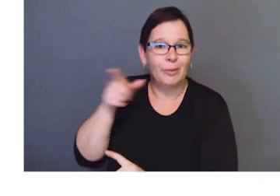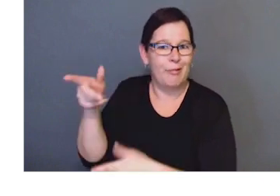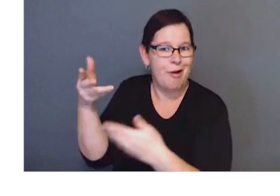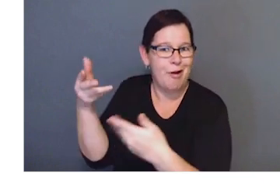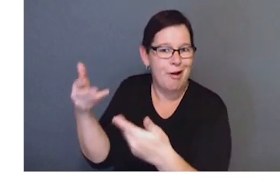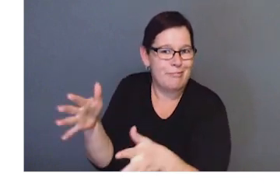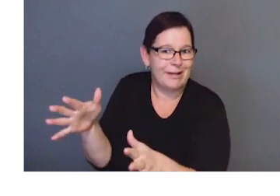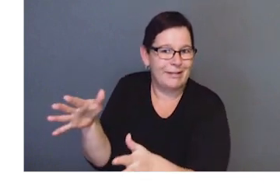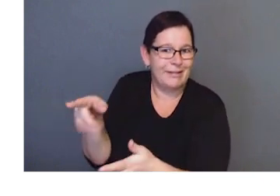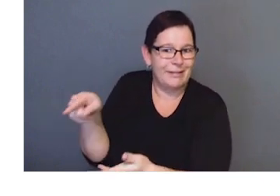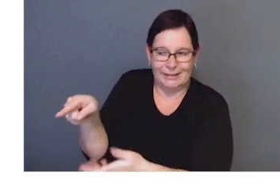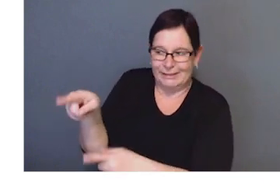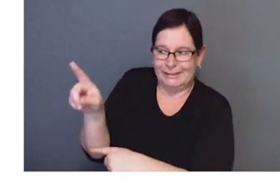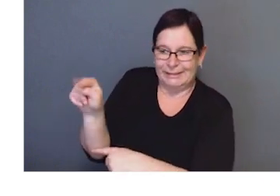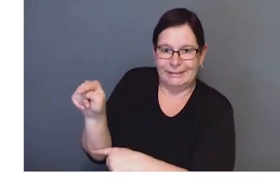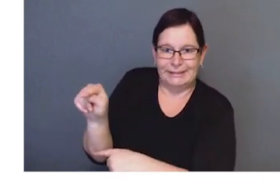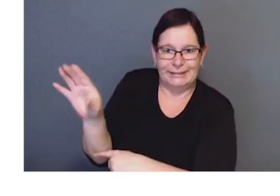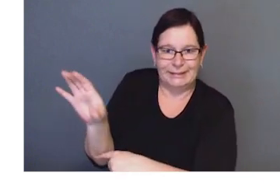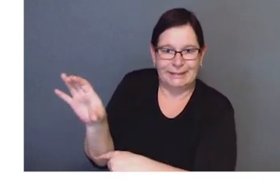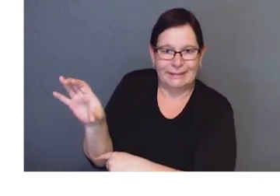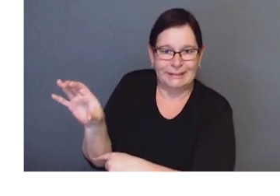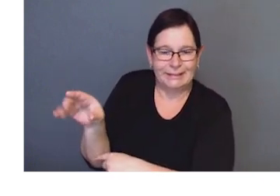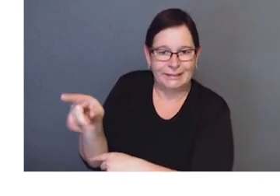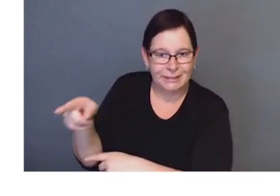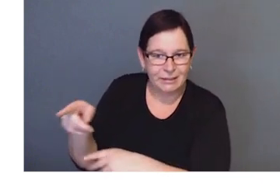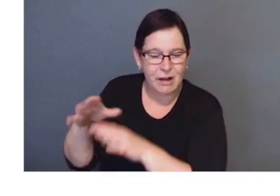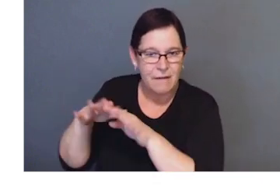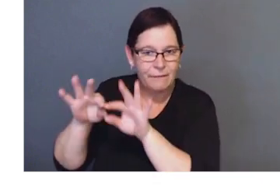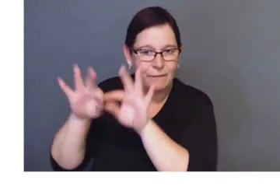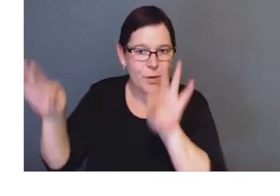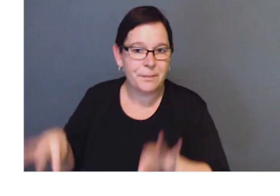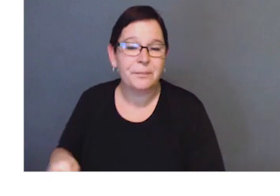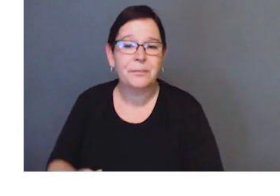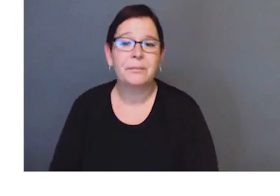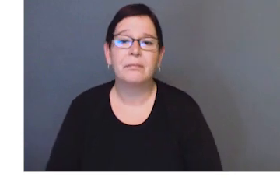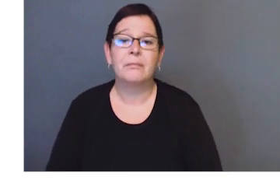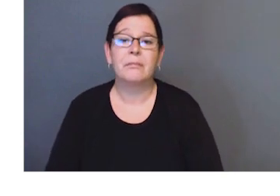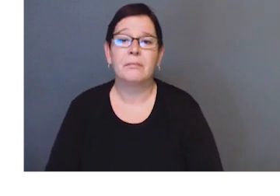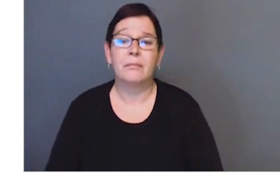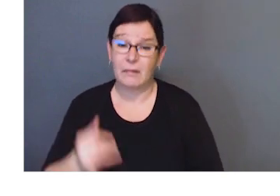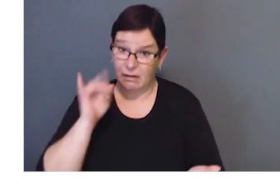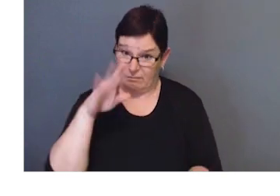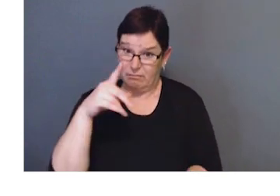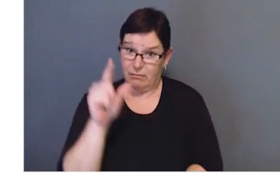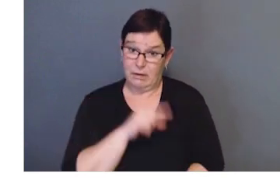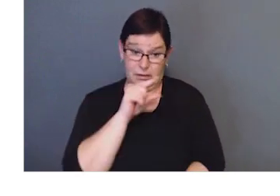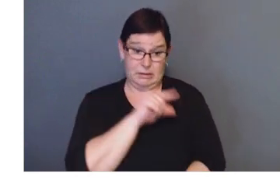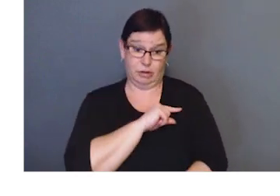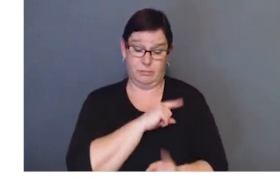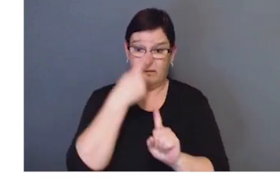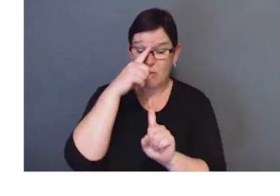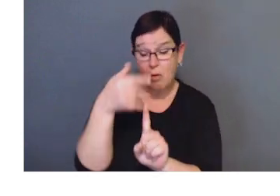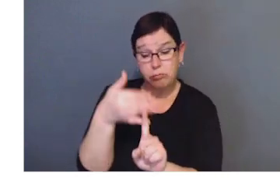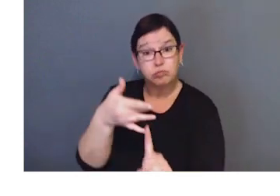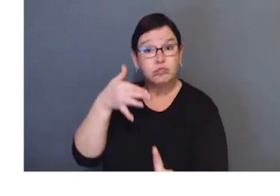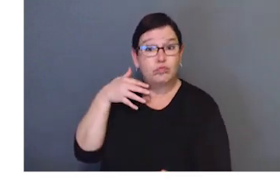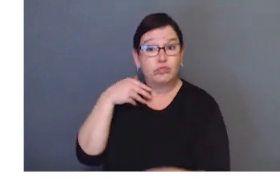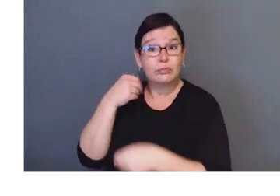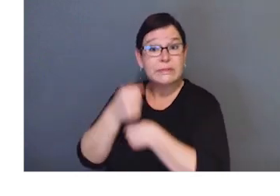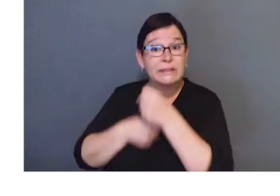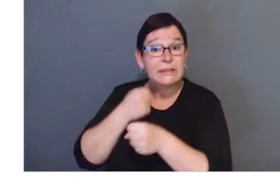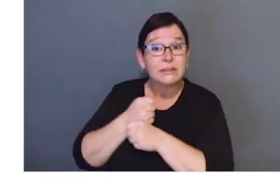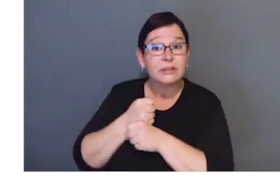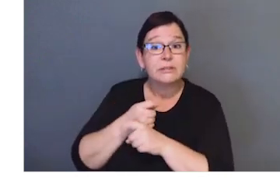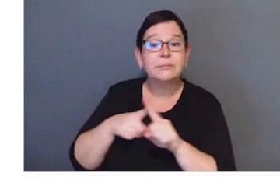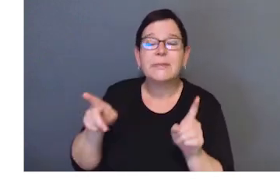If you were eligible for the DTC for previous years, but didn't claim the disability amount on your tax return, you